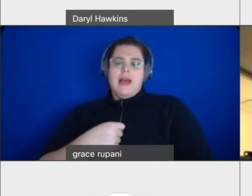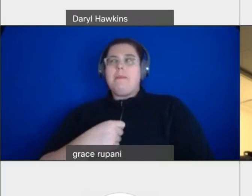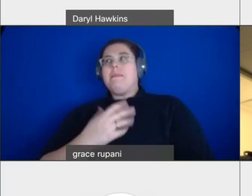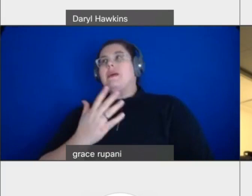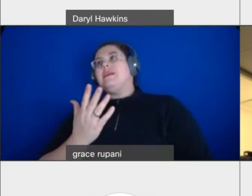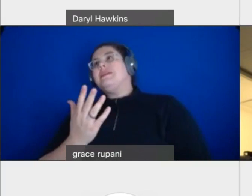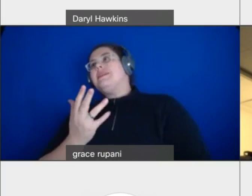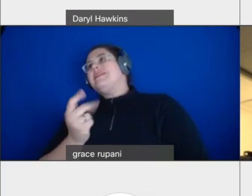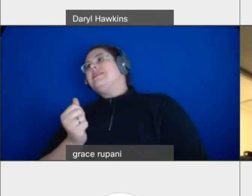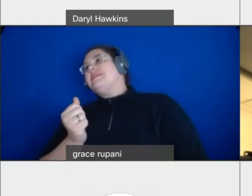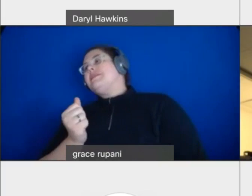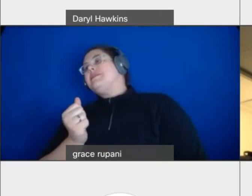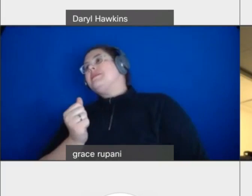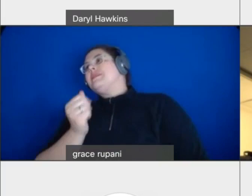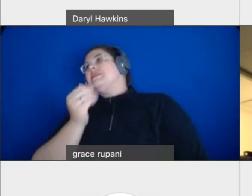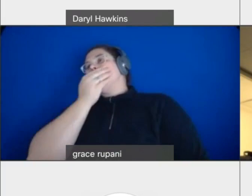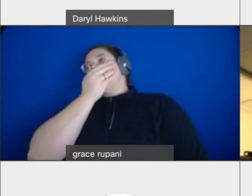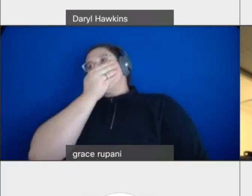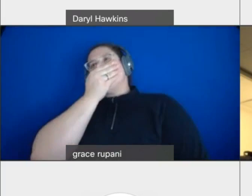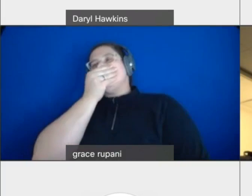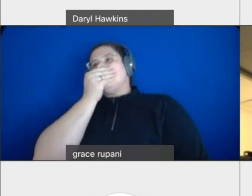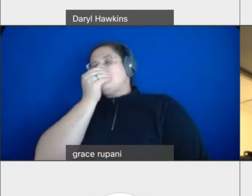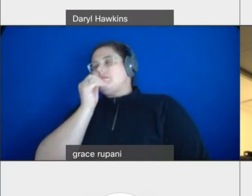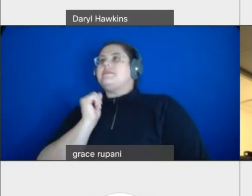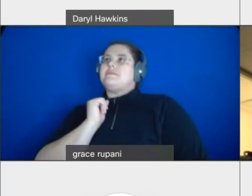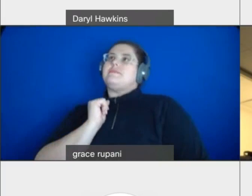I guess the thought that, and the